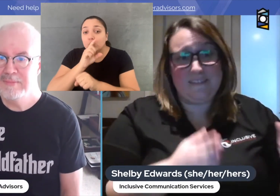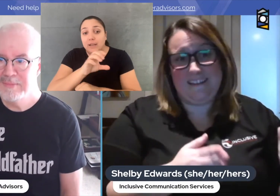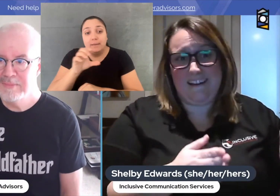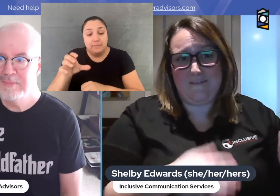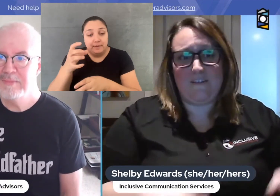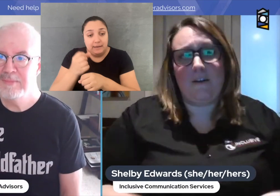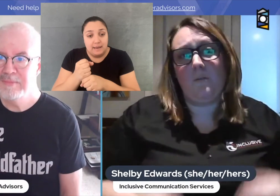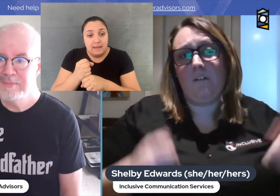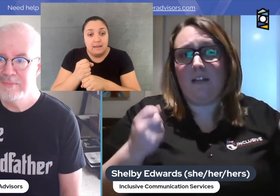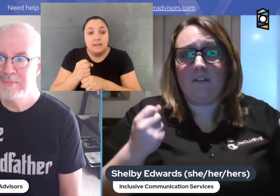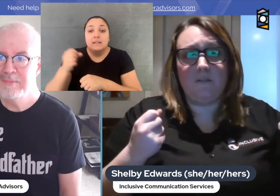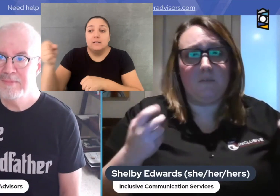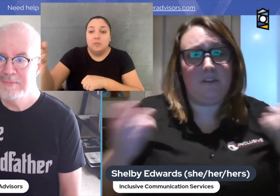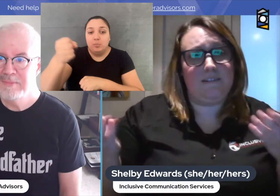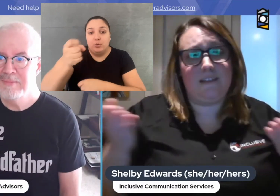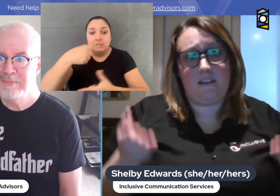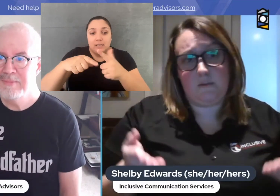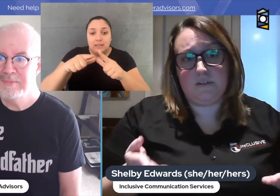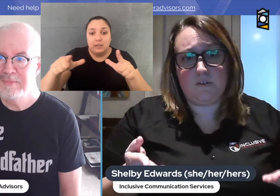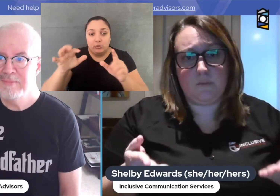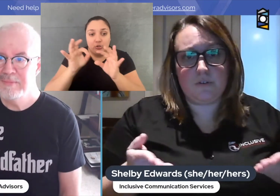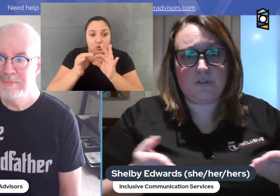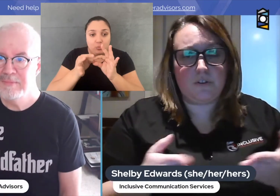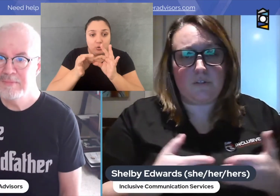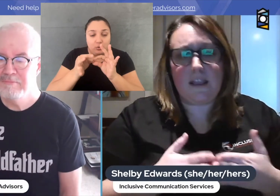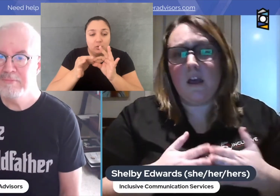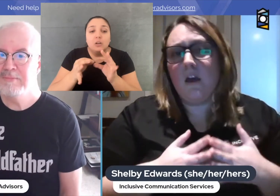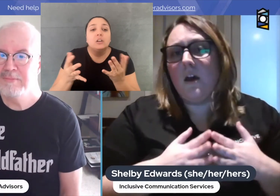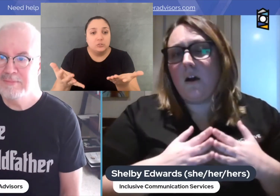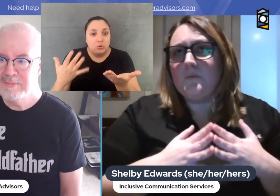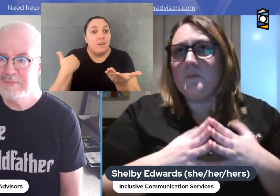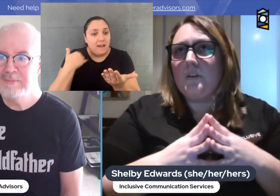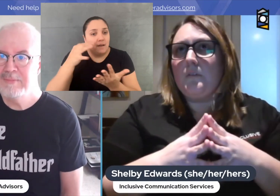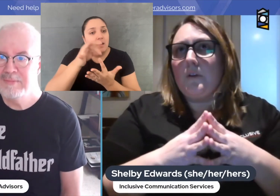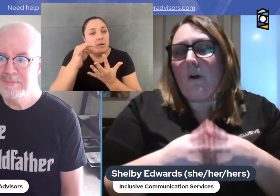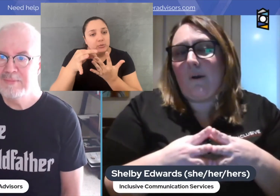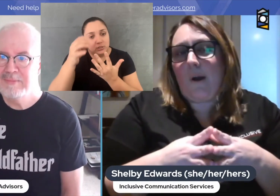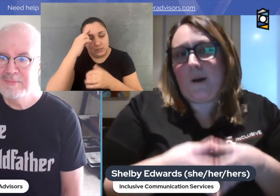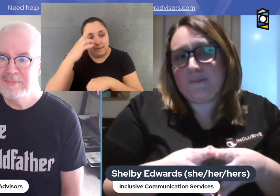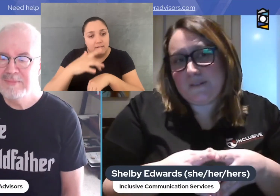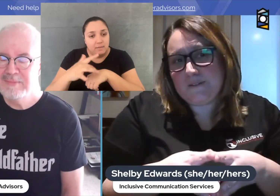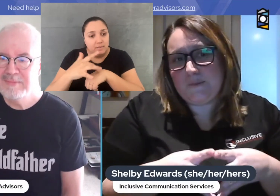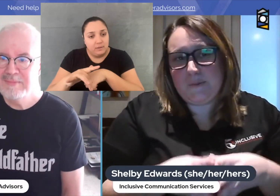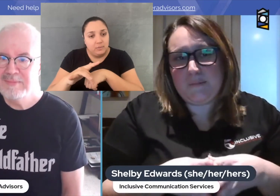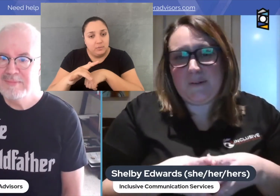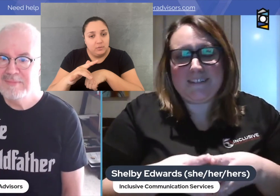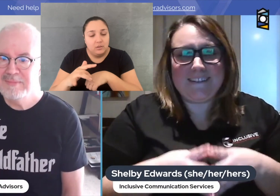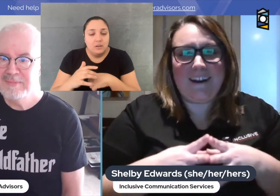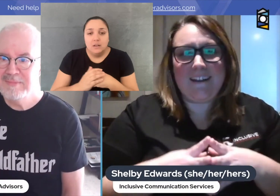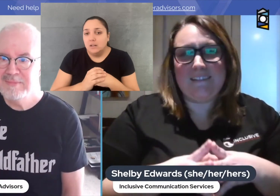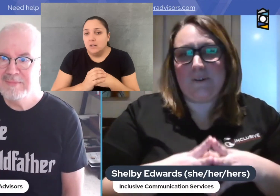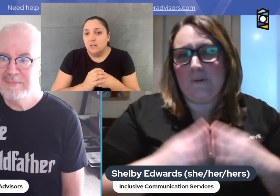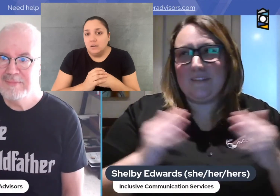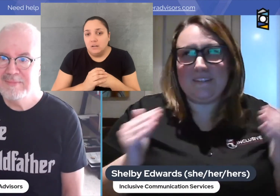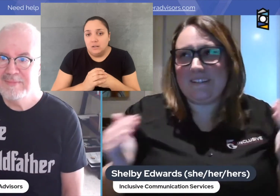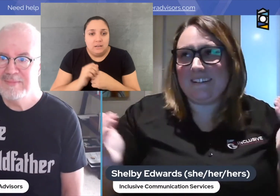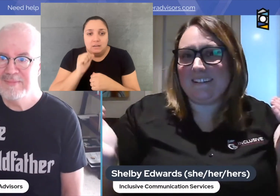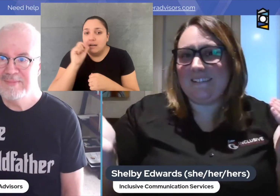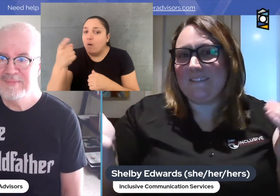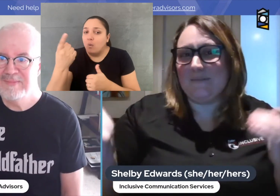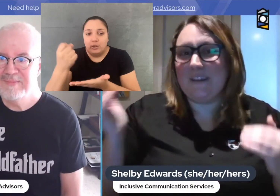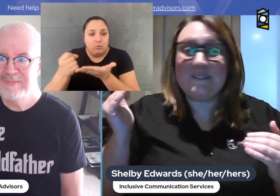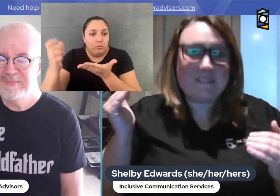this captioning covered that will allow you to put in sign language interpreters on your thing? So there are options for people. It's not